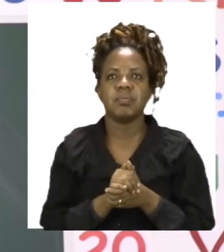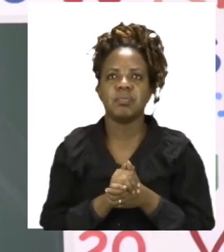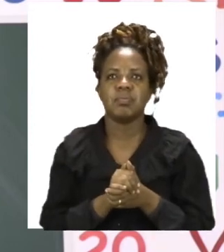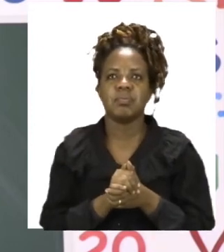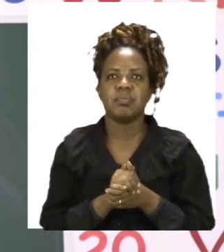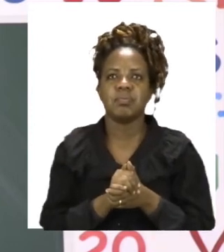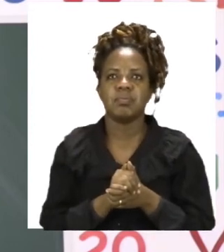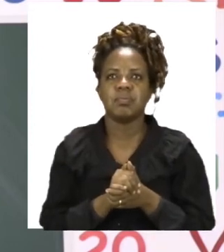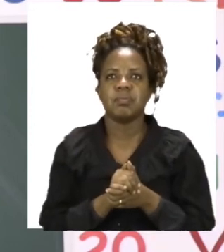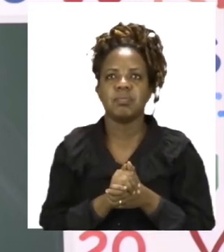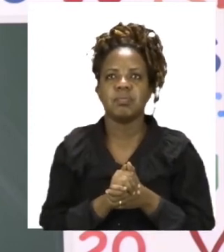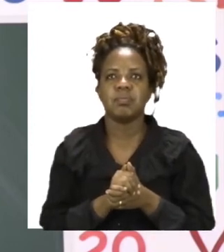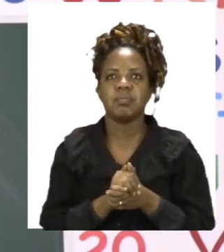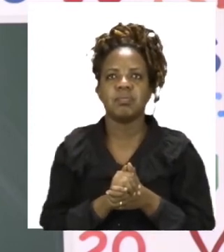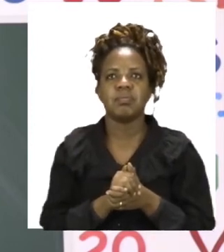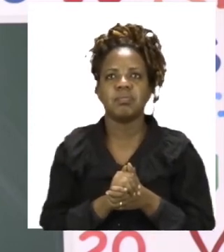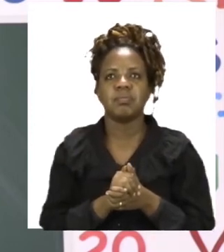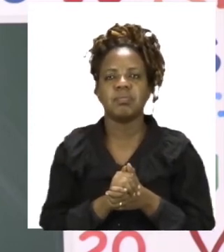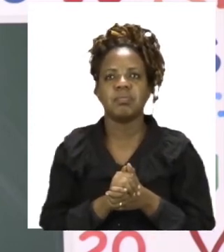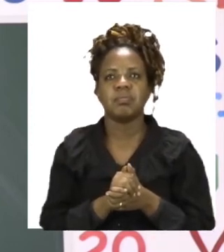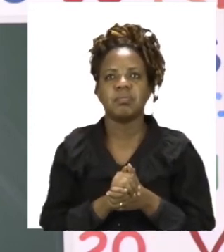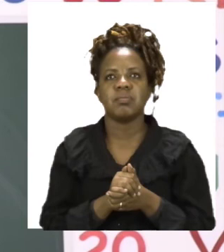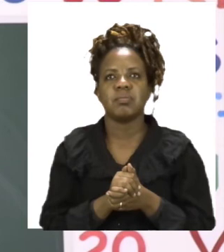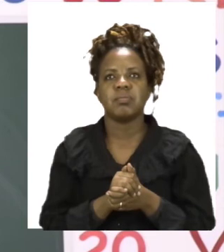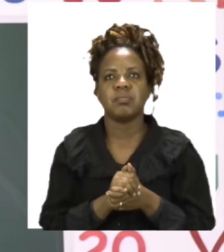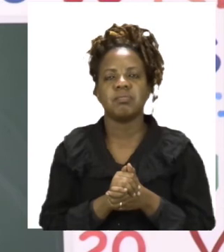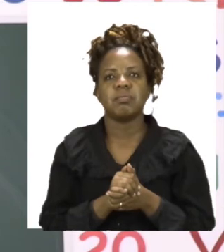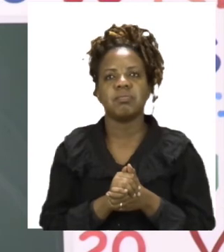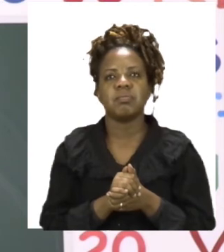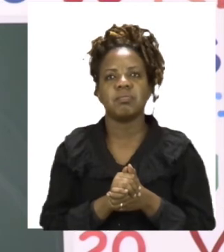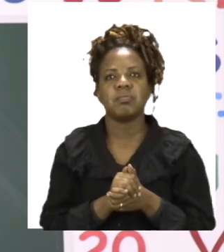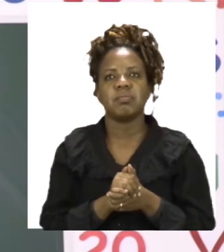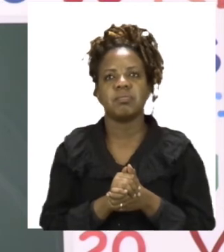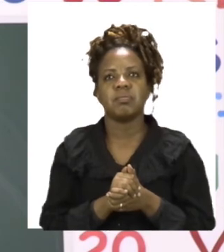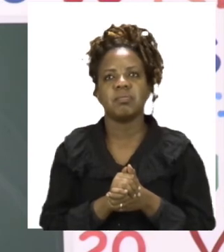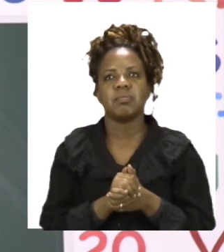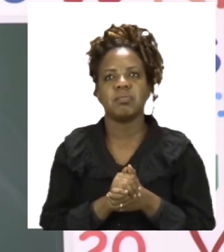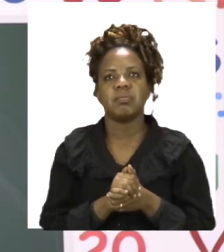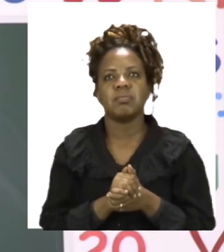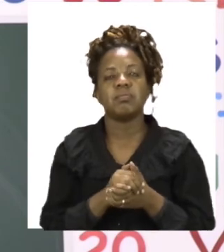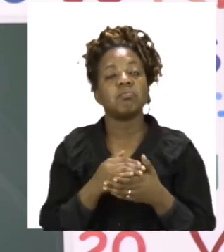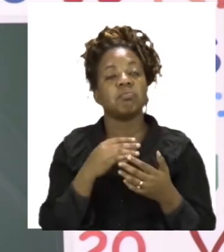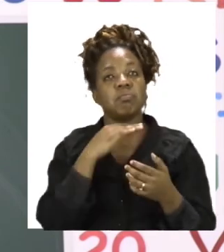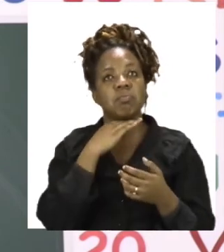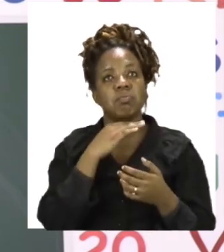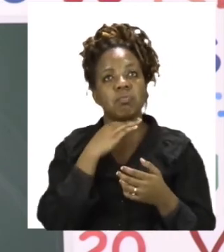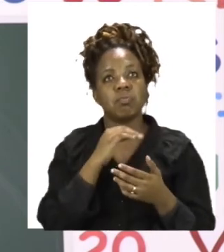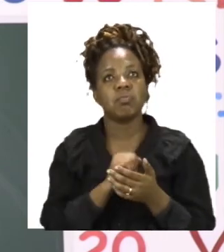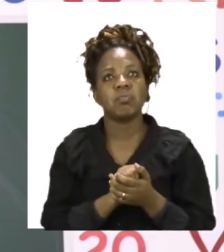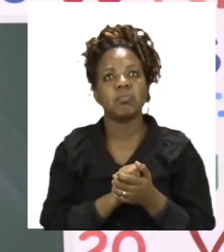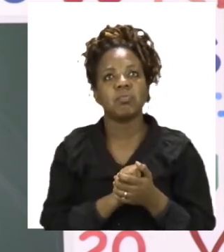Now our answer is almost complete. Remember, because this is a story, we need to write a